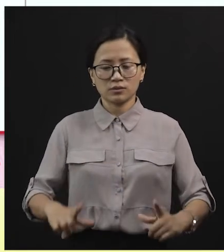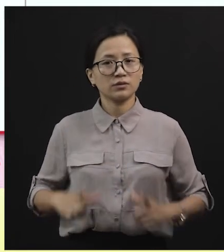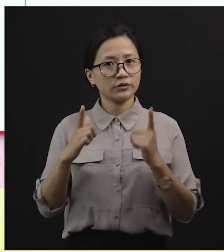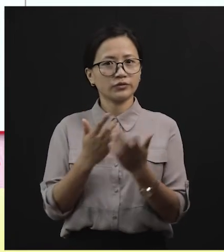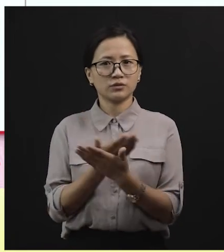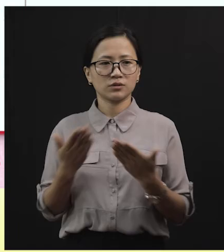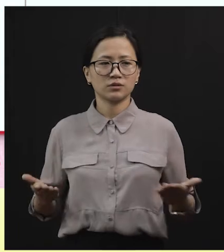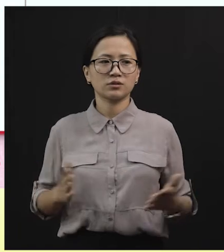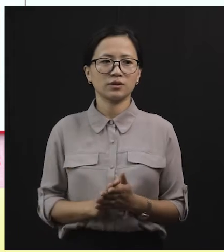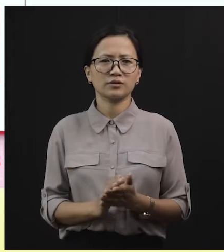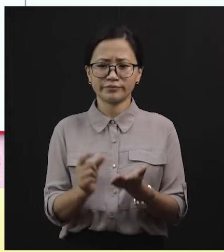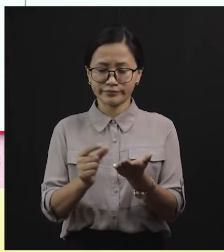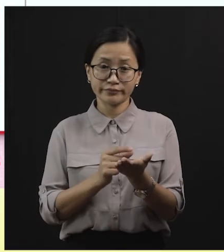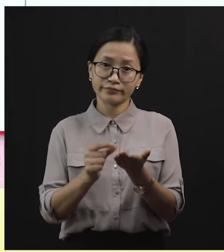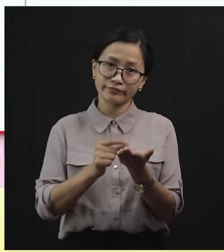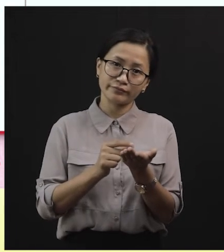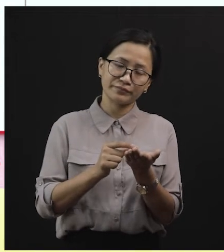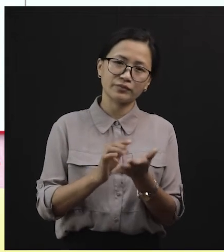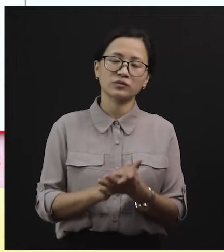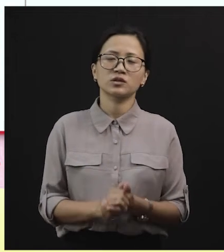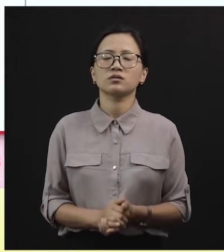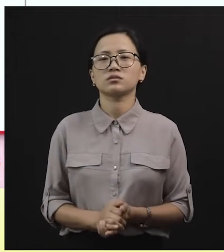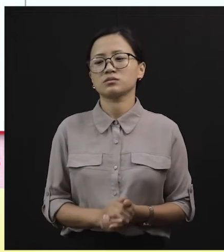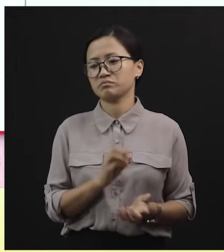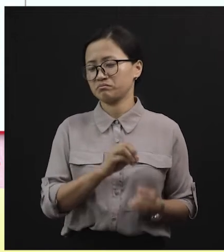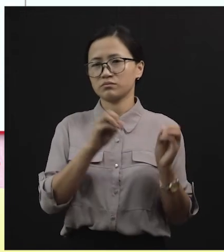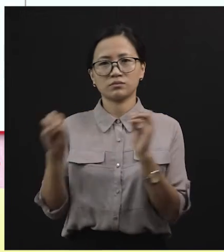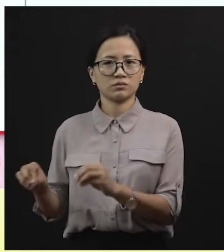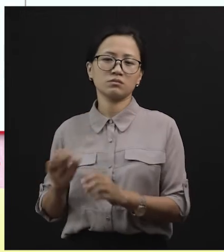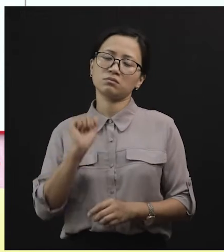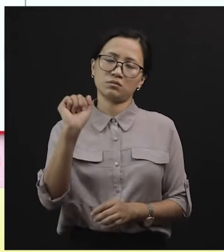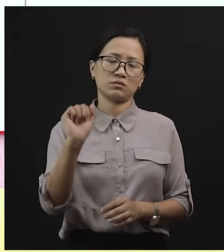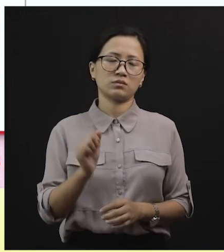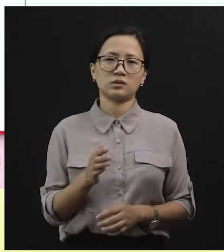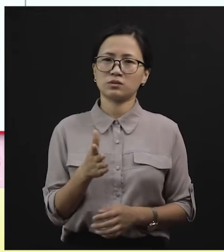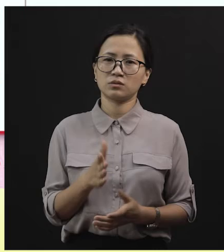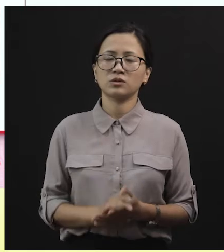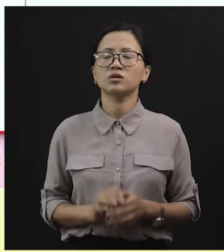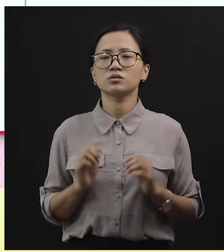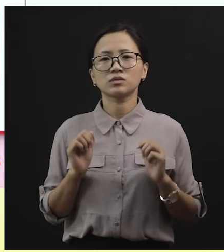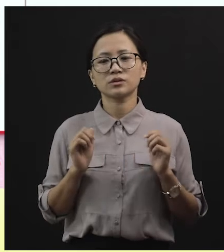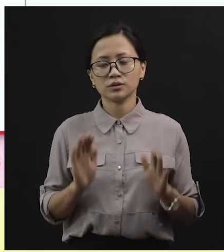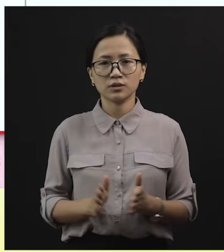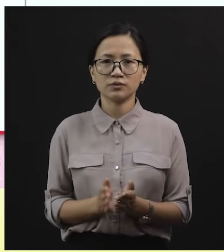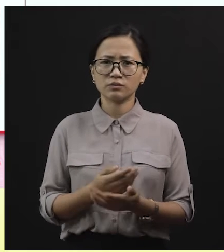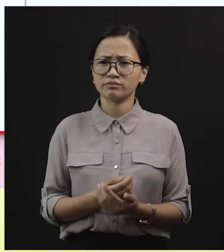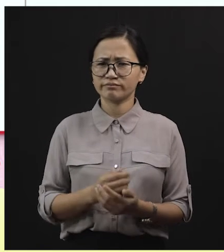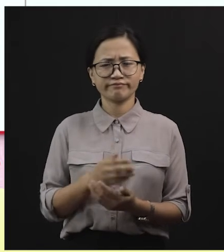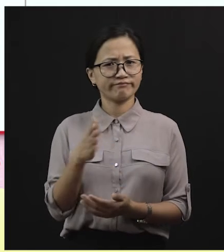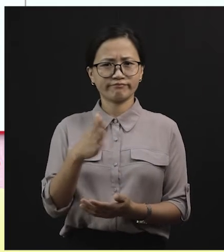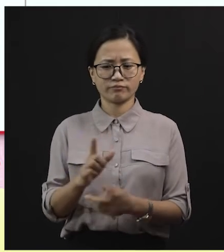E-R-A-S-E-R, eraser. Eraser also, it cannot move by itself, so it is a non-living